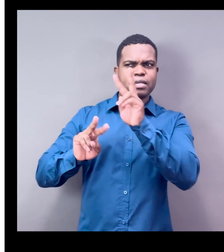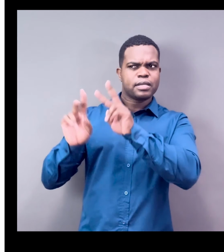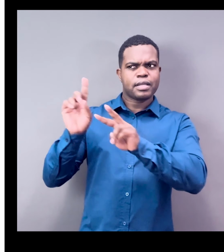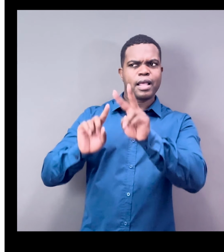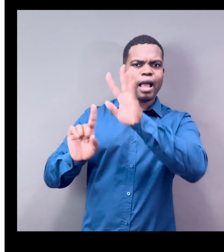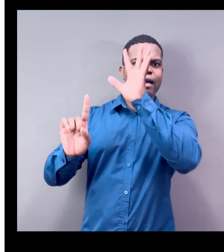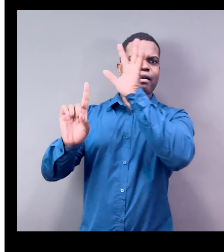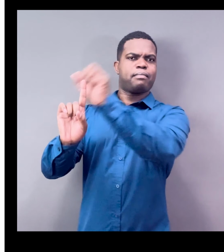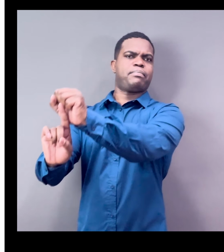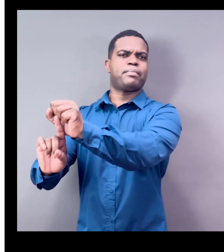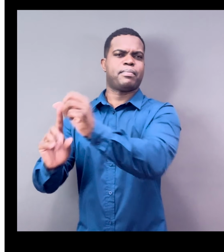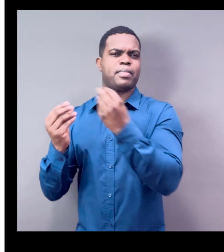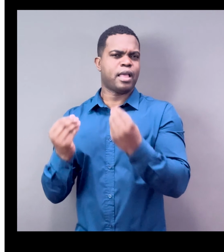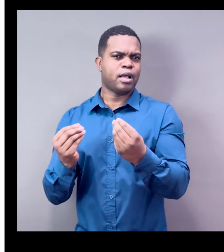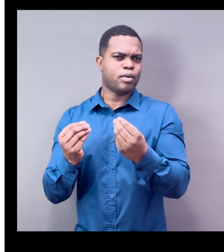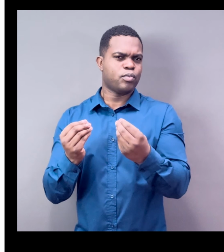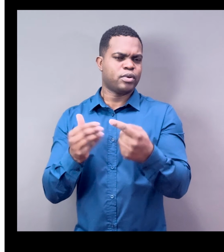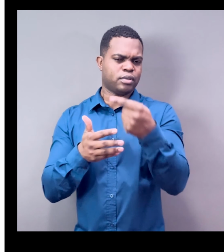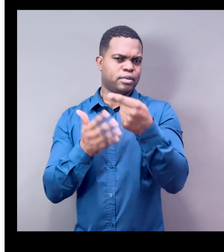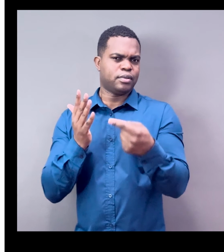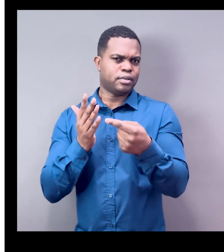for identifying stakeholders.